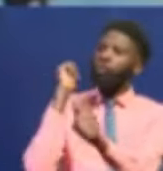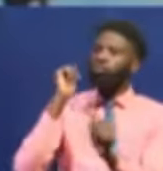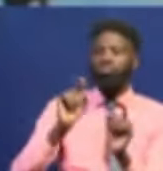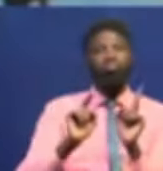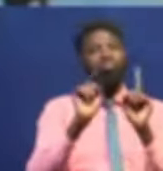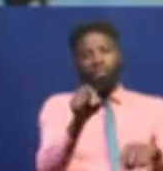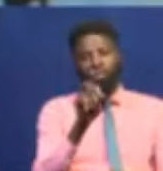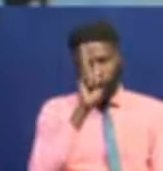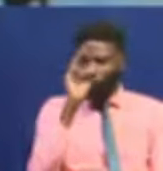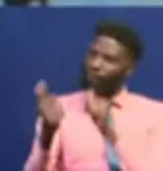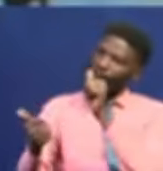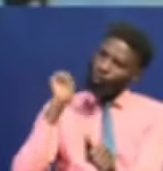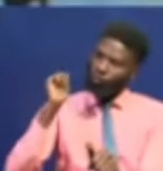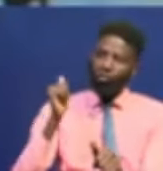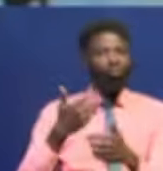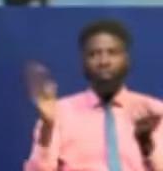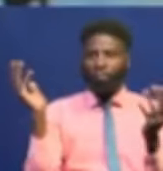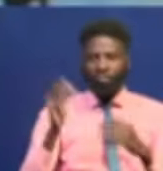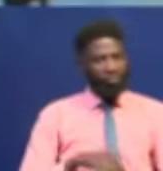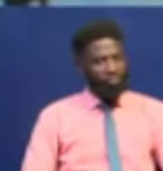police,